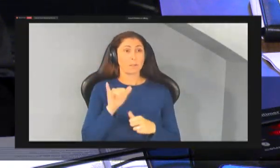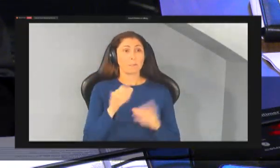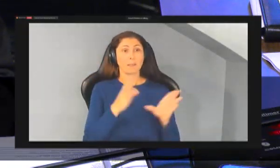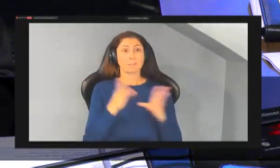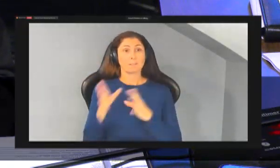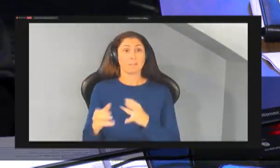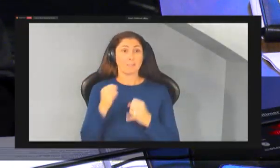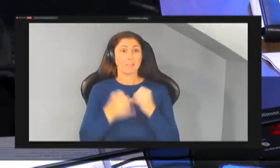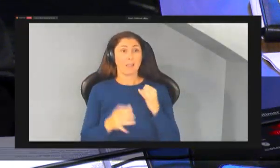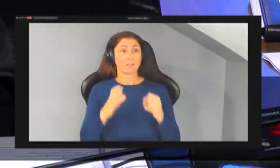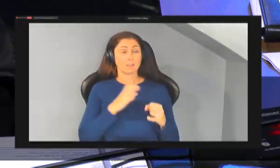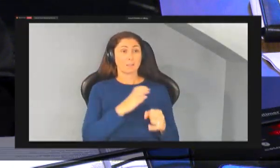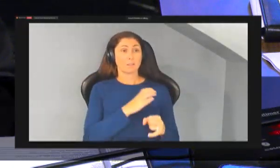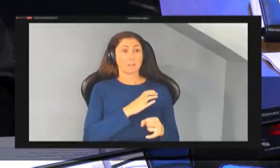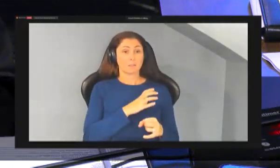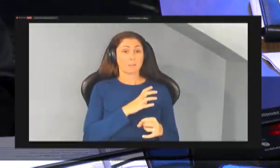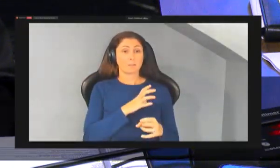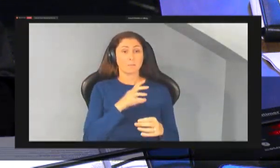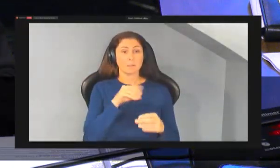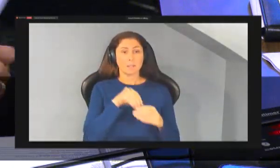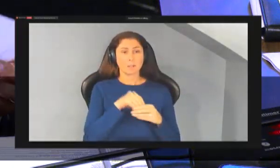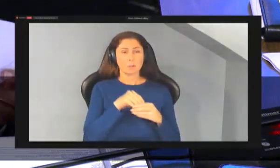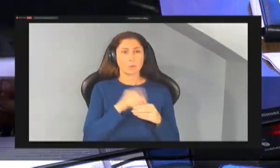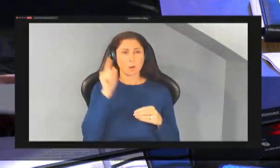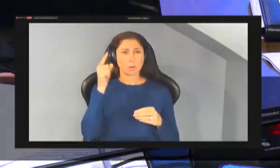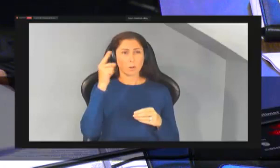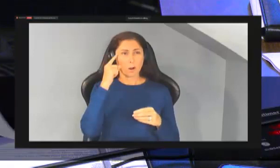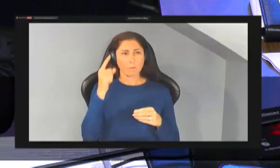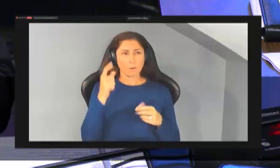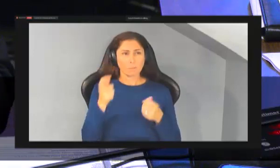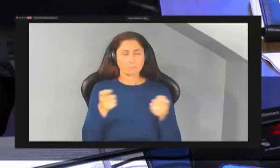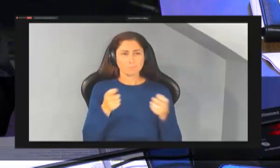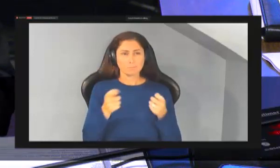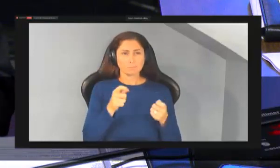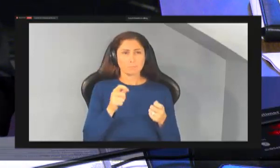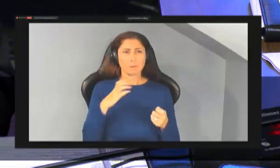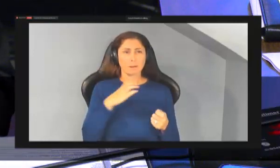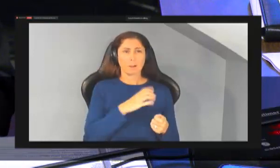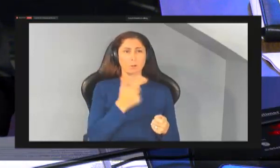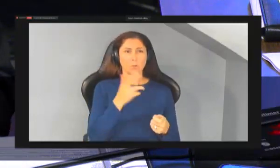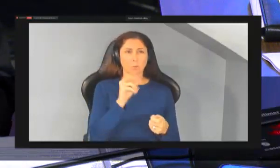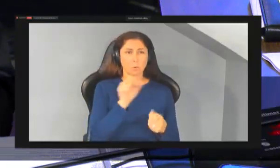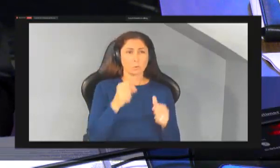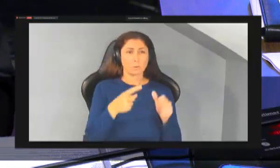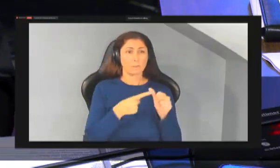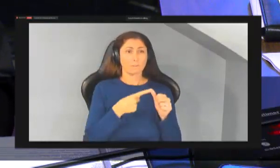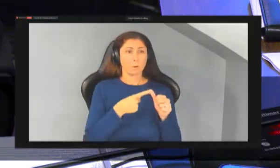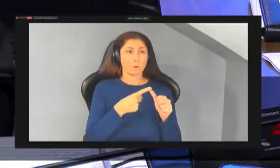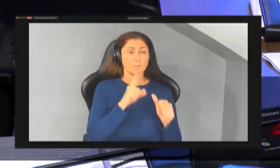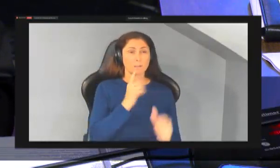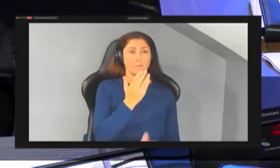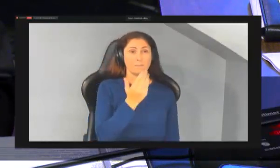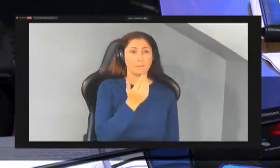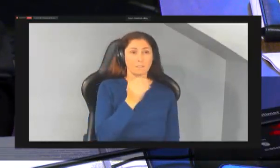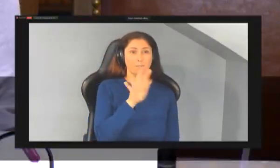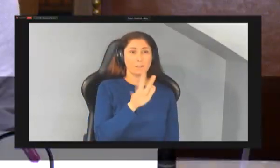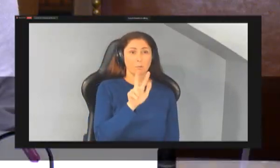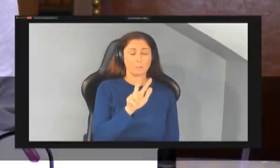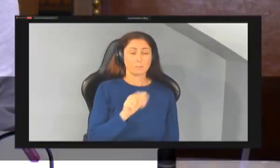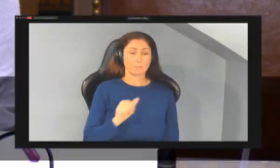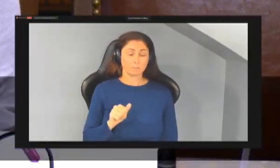committee, Intergovernmental and Educational Affairs Committee, chaired by Councilman Gross. Our first bill is 1553.